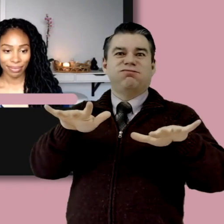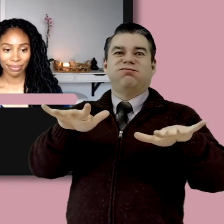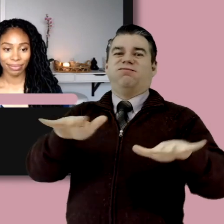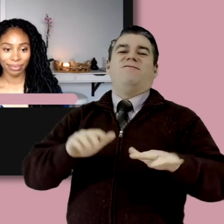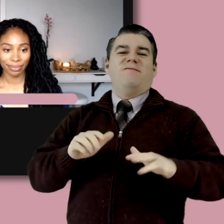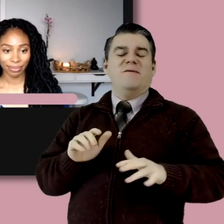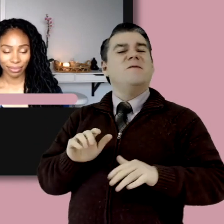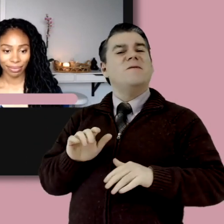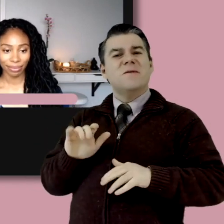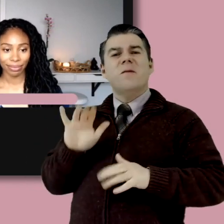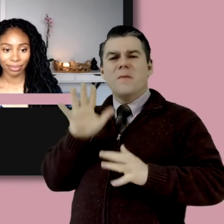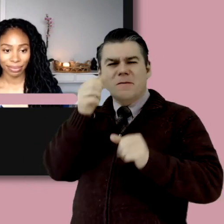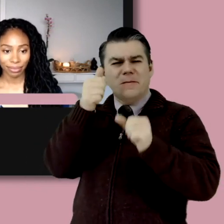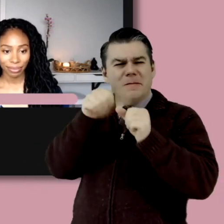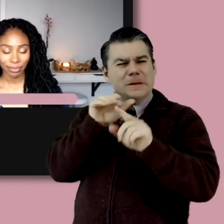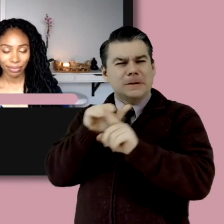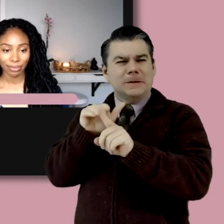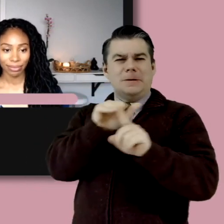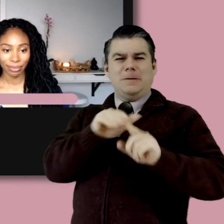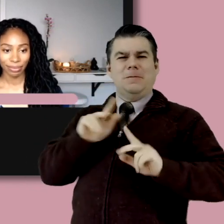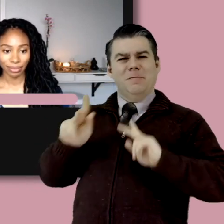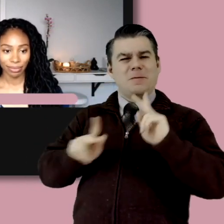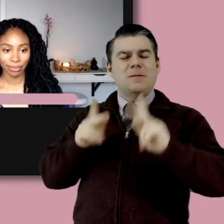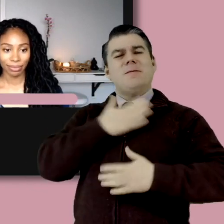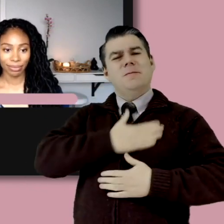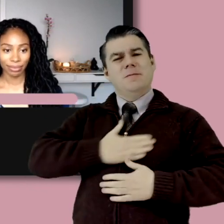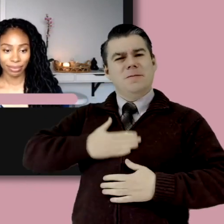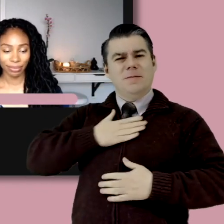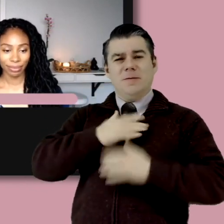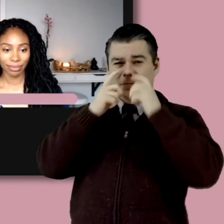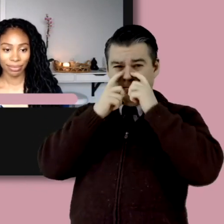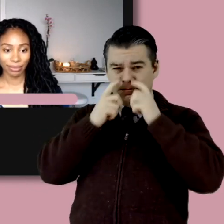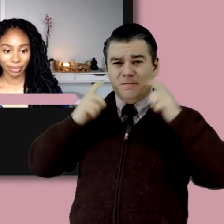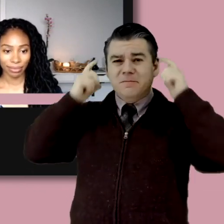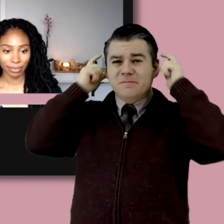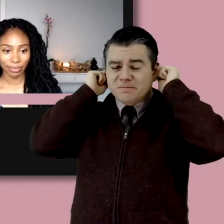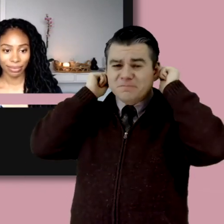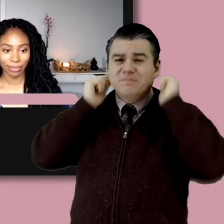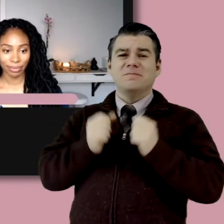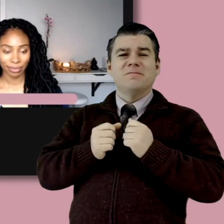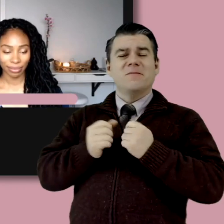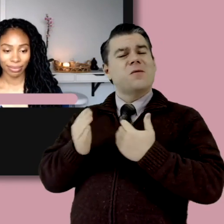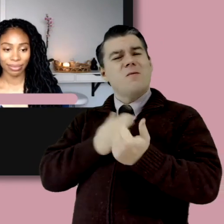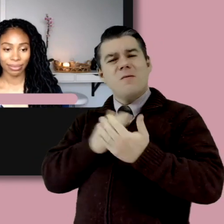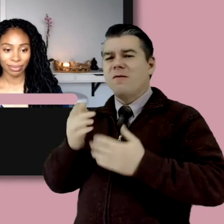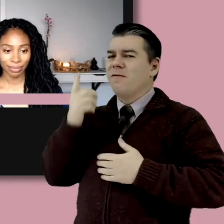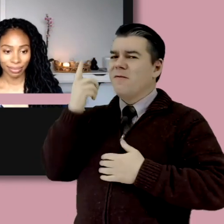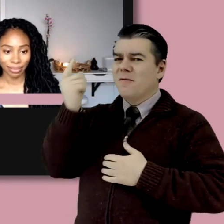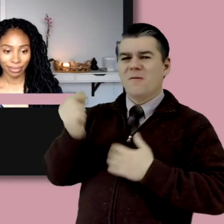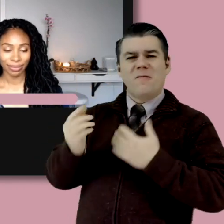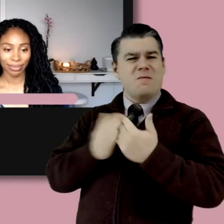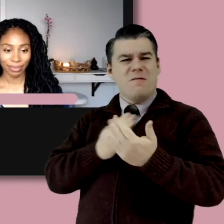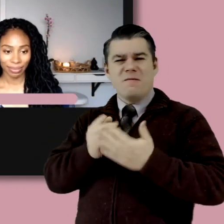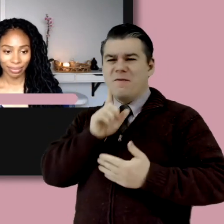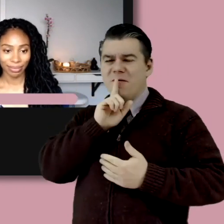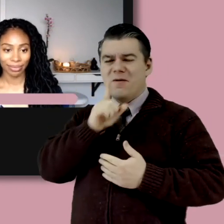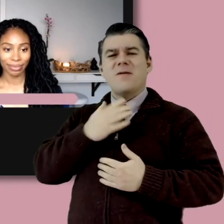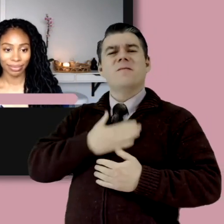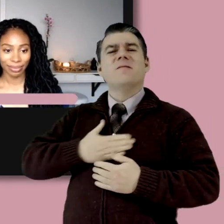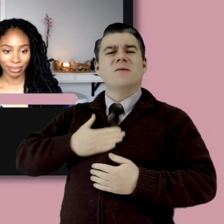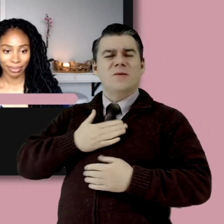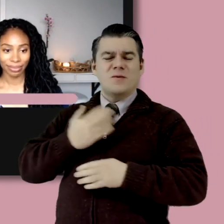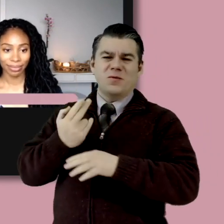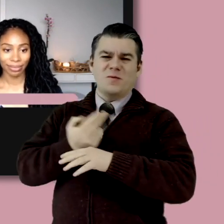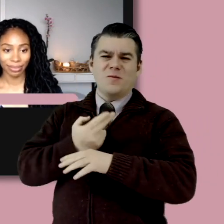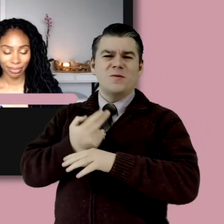pandemic, and I want to take the time to remind people to please wear a mask wherever you go, wherever you